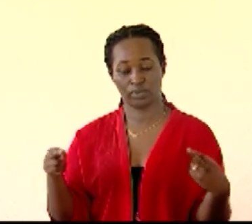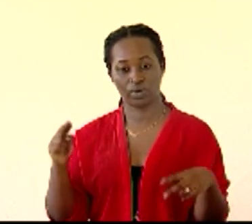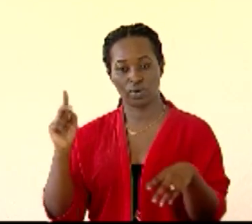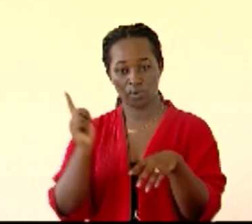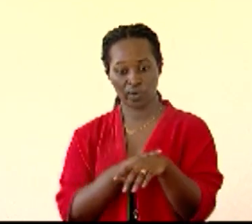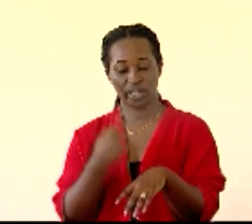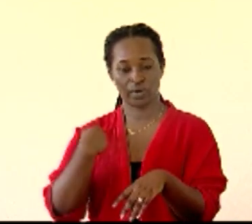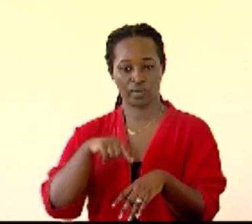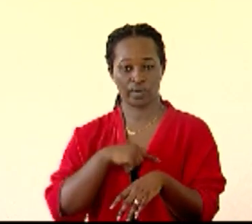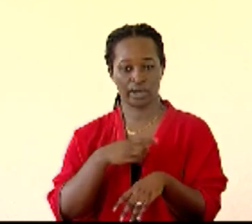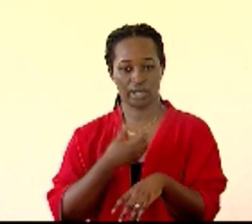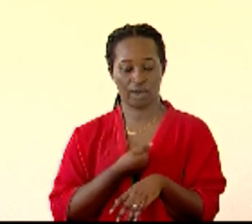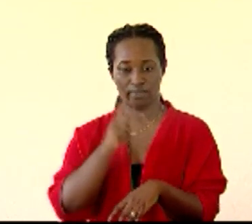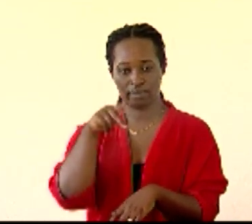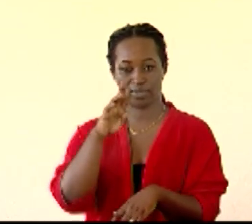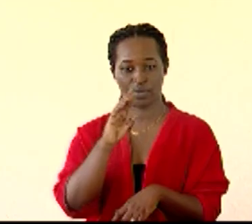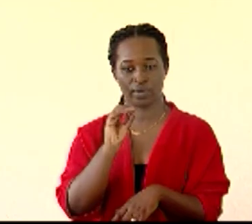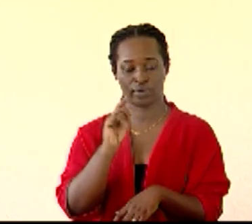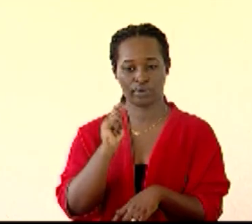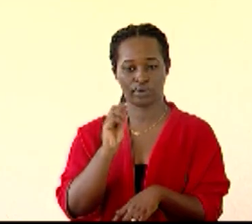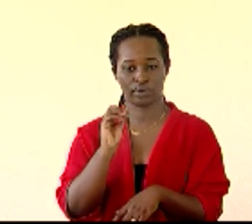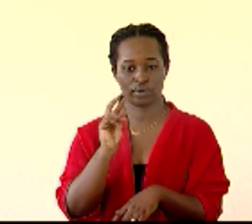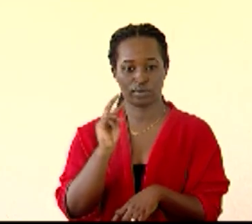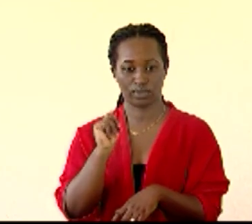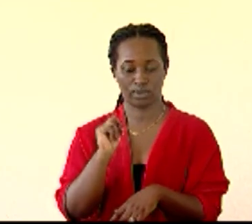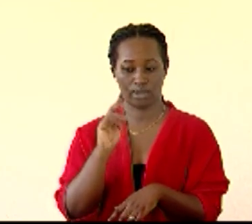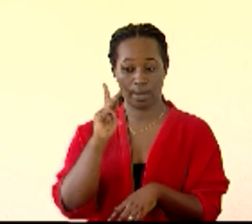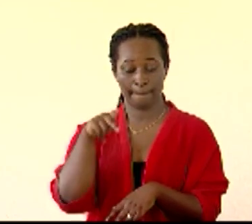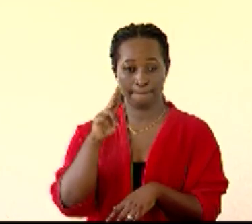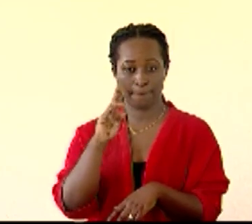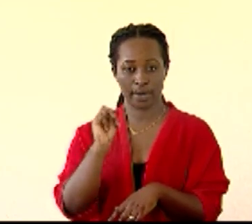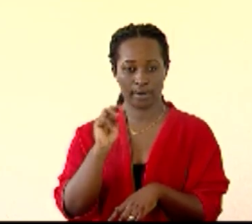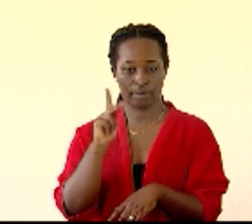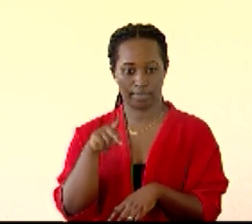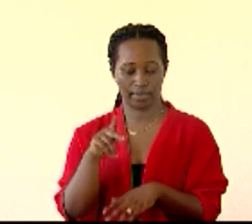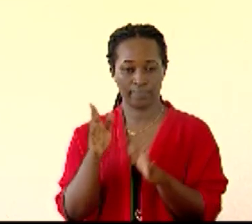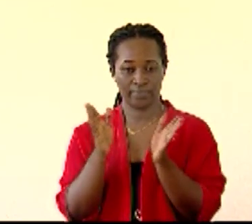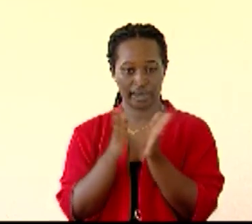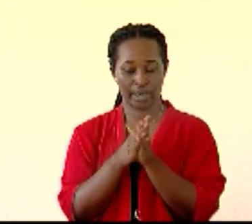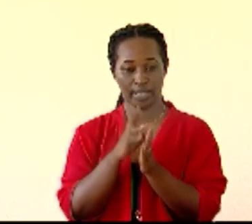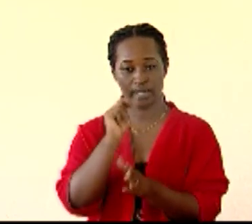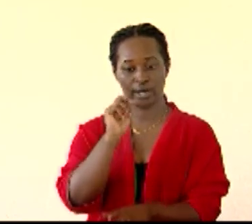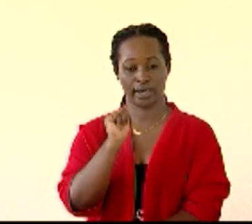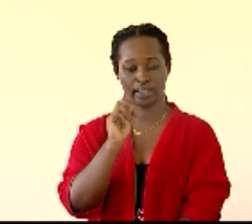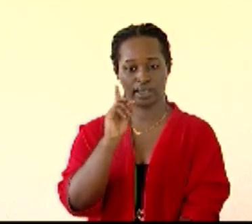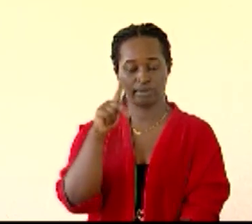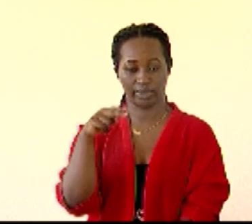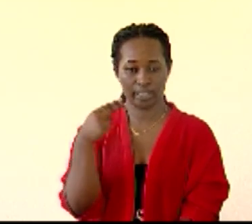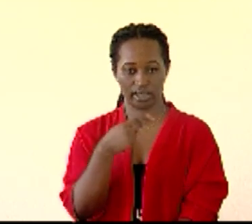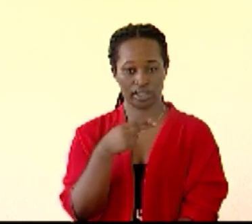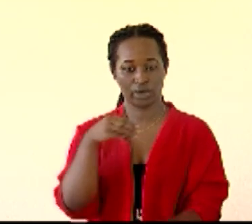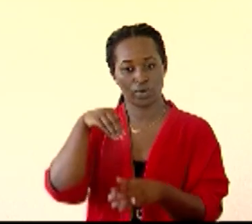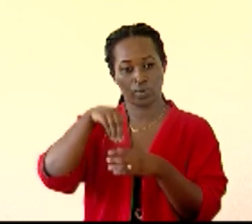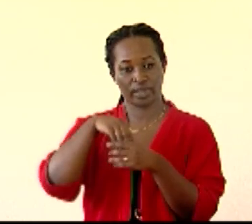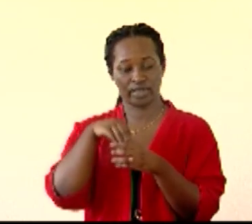When we have the proton pump producing ATP and the deep H within the